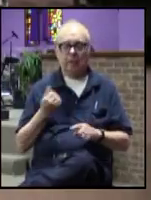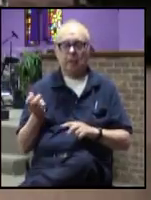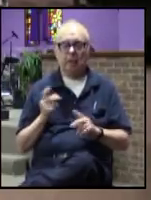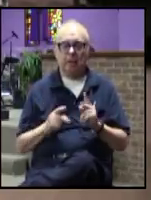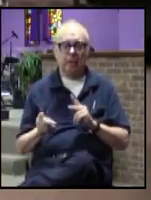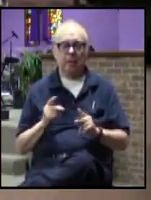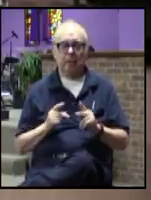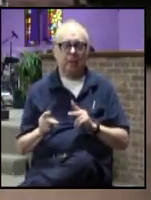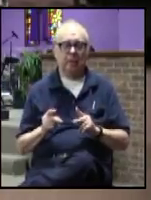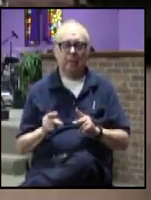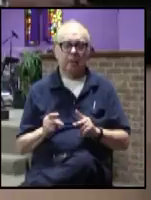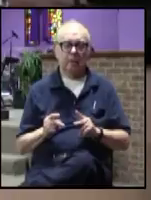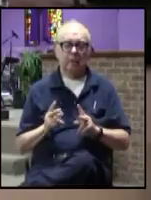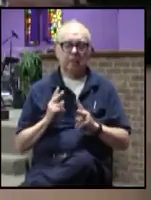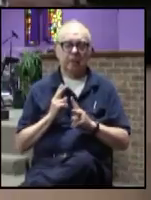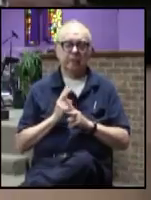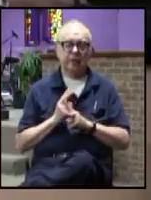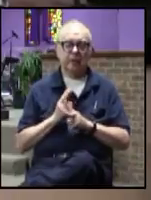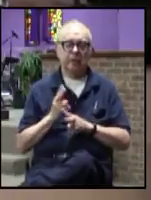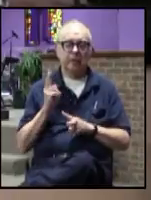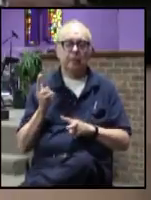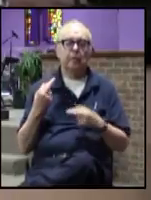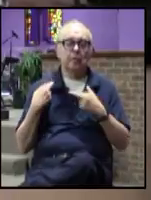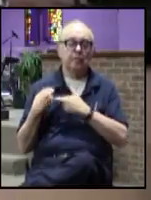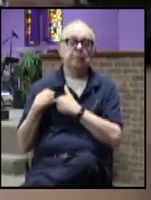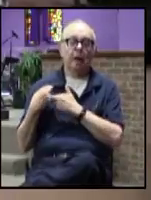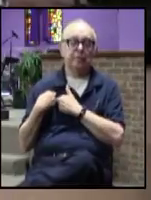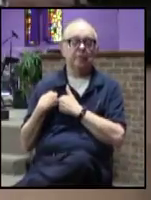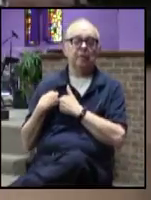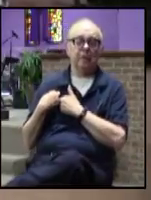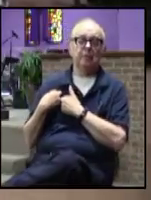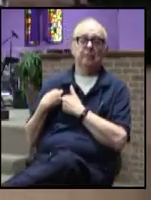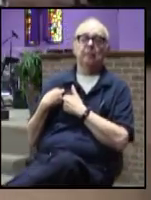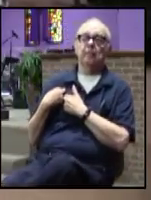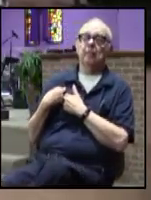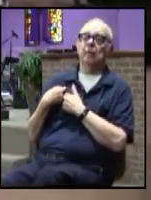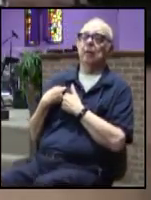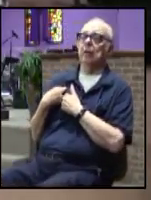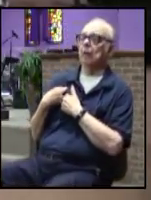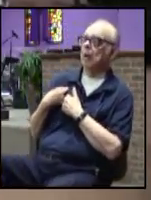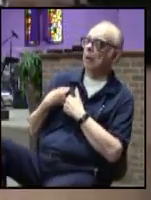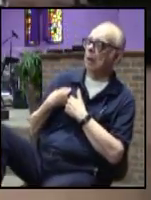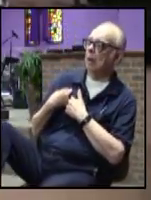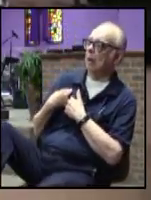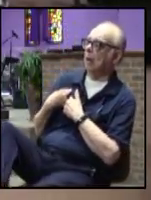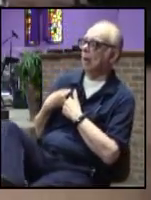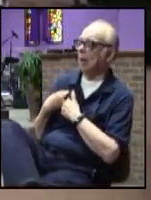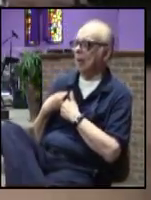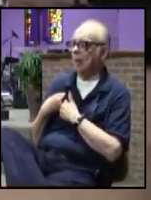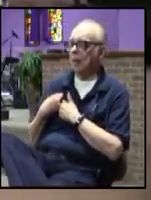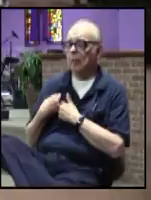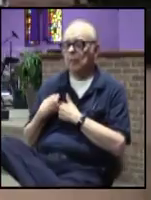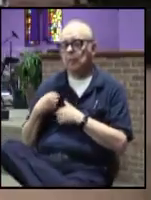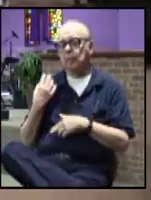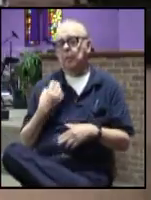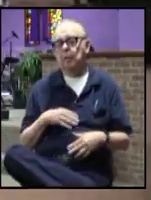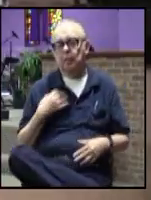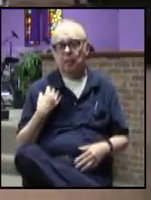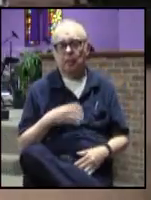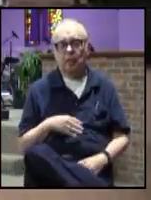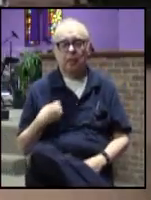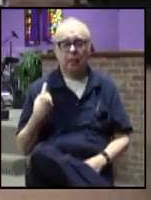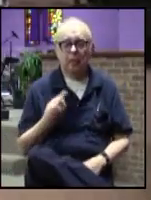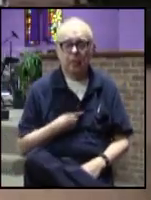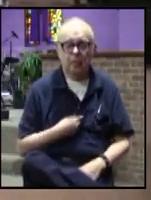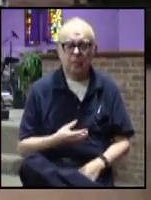feel that other people are not holding up to their responsibility. boy,